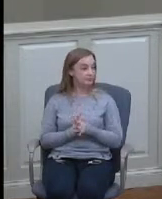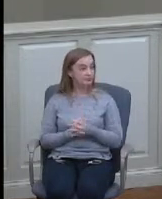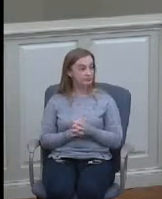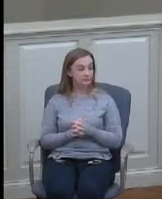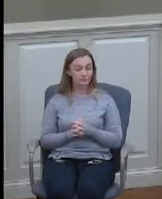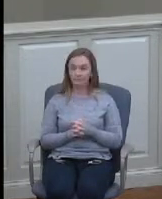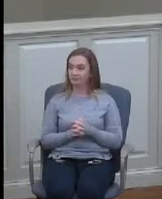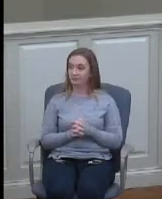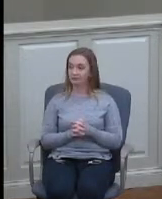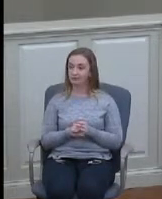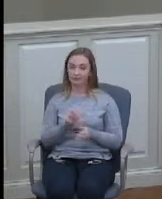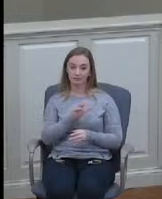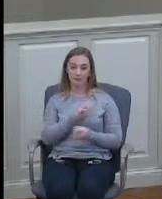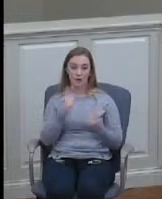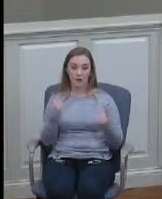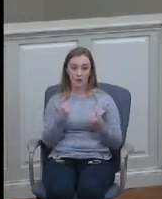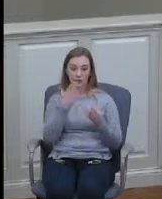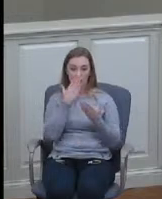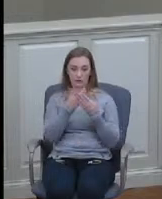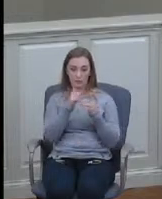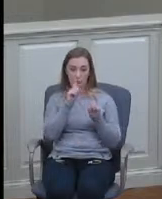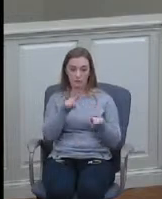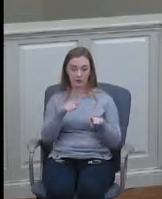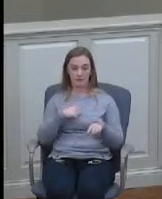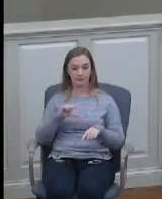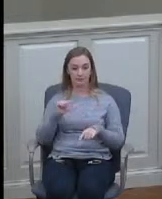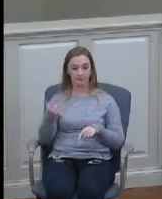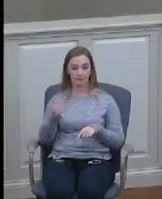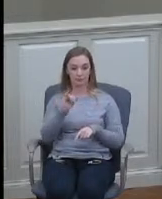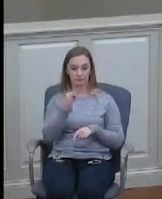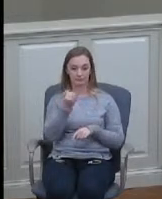Always a good report. All right. Yes. I will turn it over to Joni.